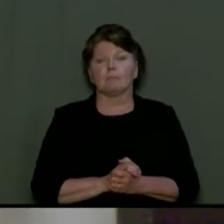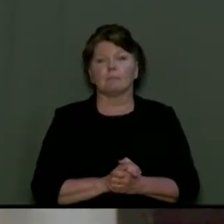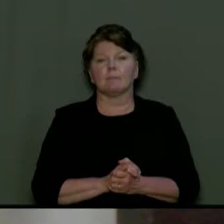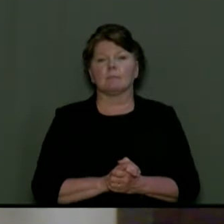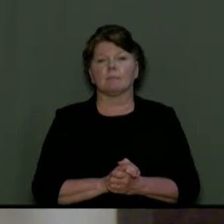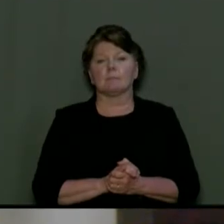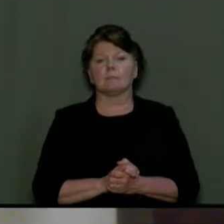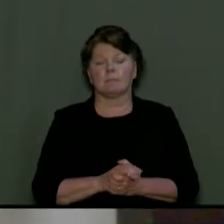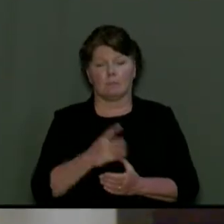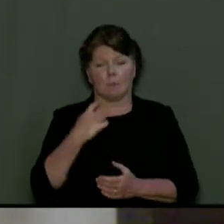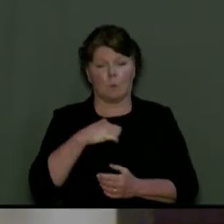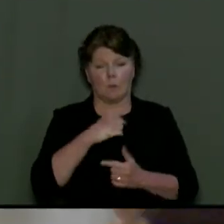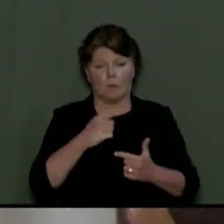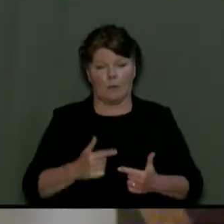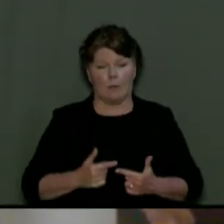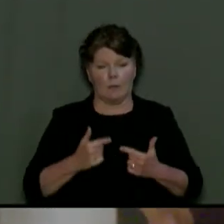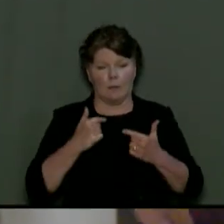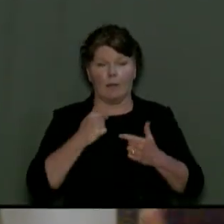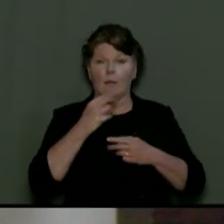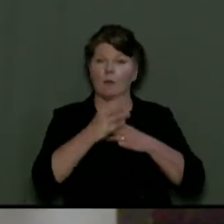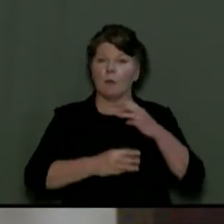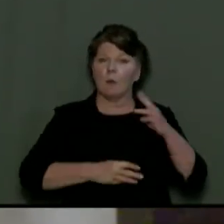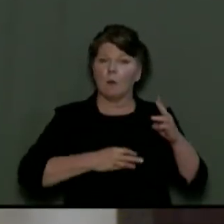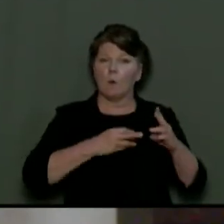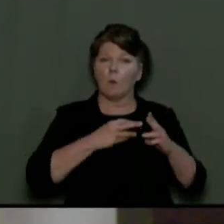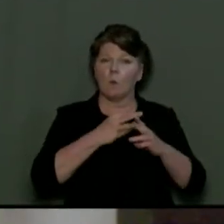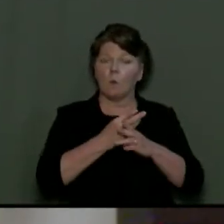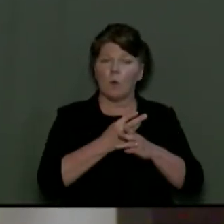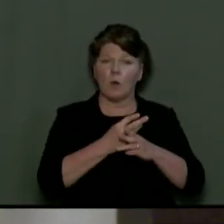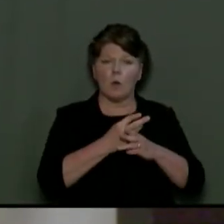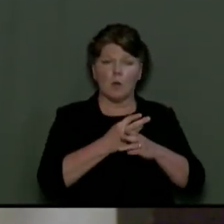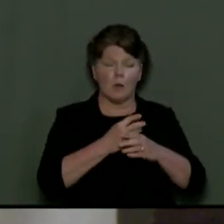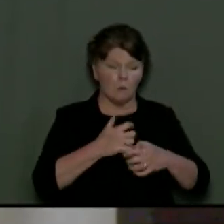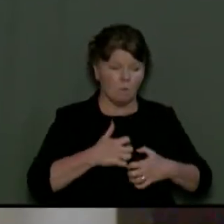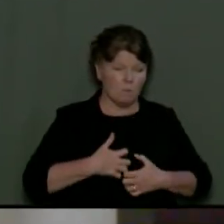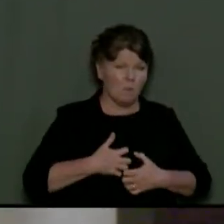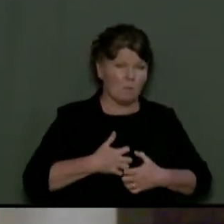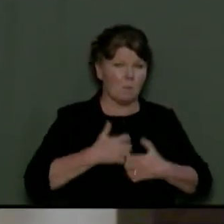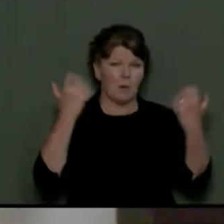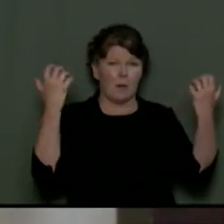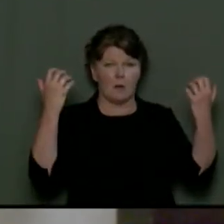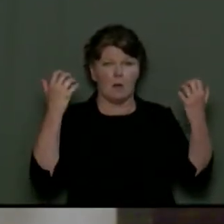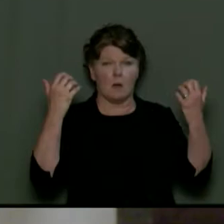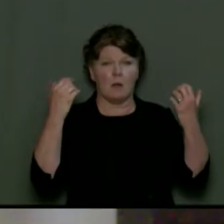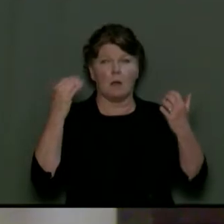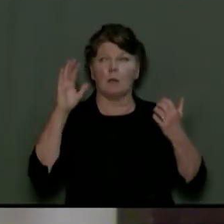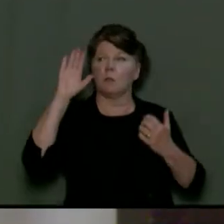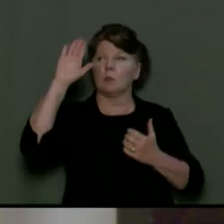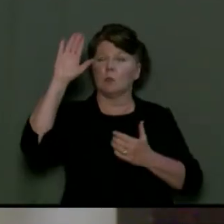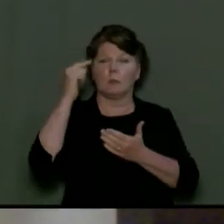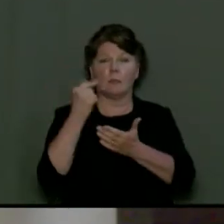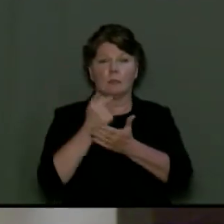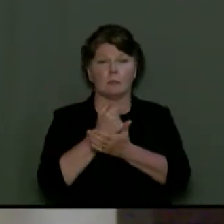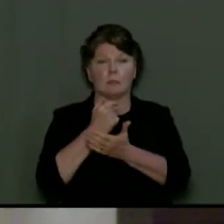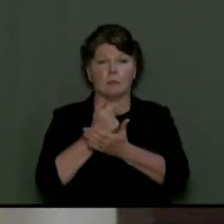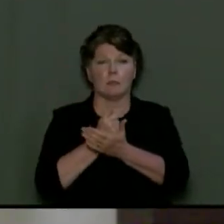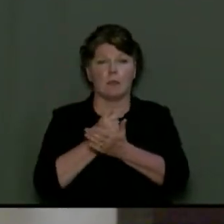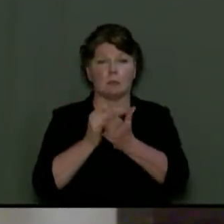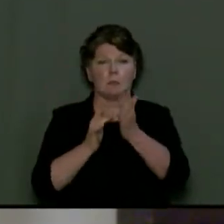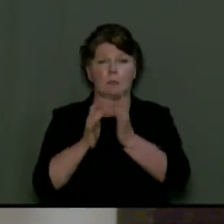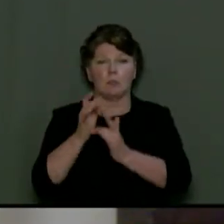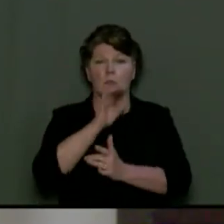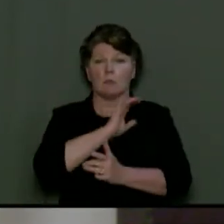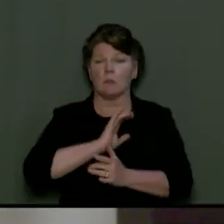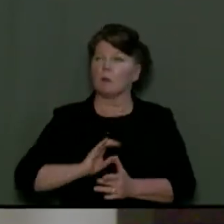We live in a world hostile to the gospel of Jesus Christ,